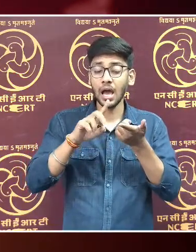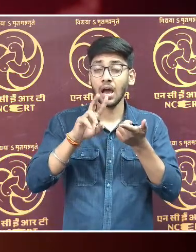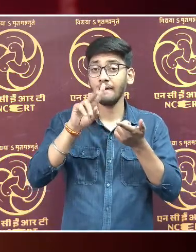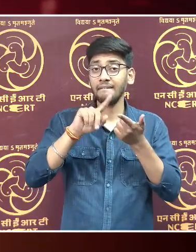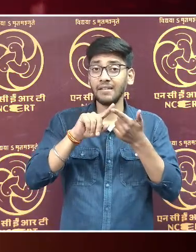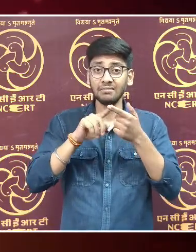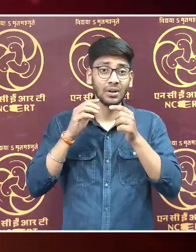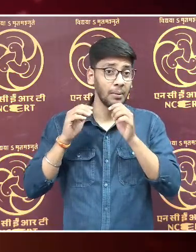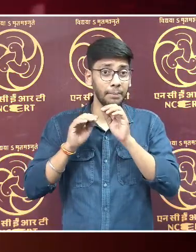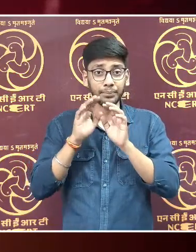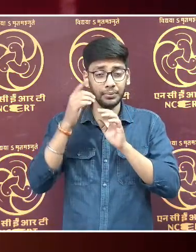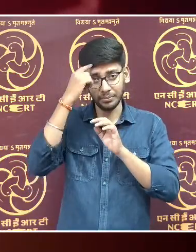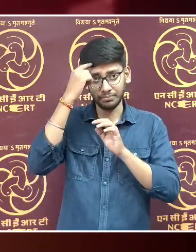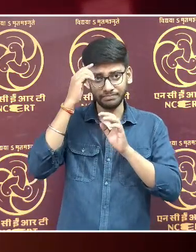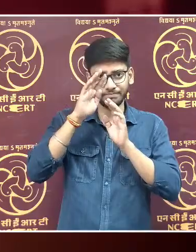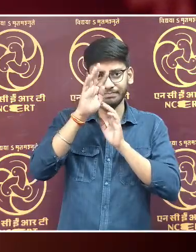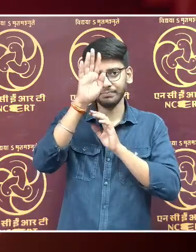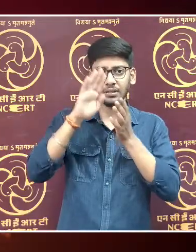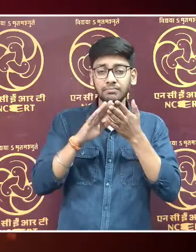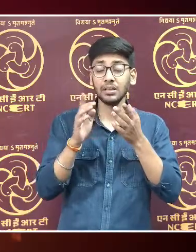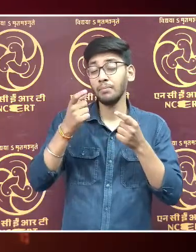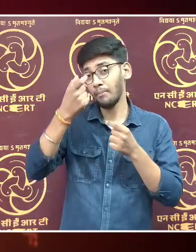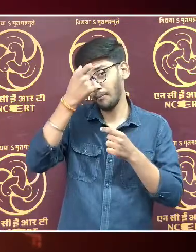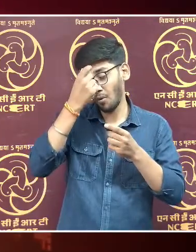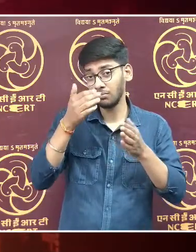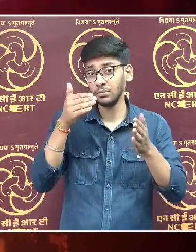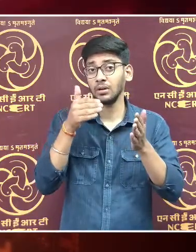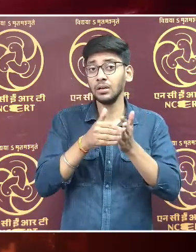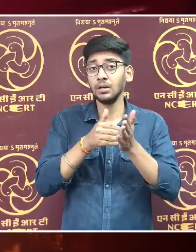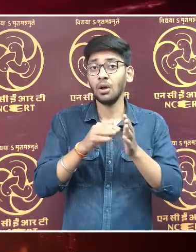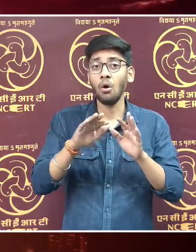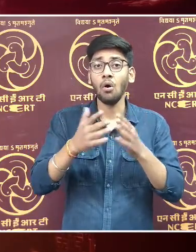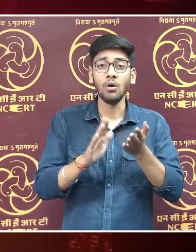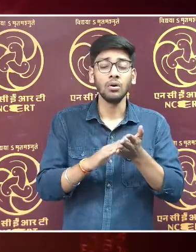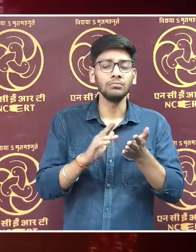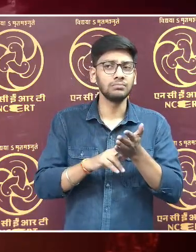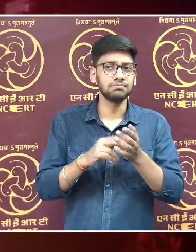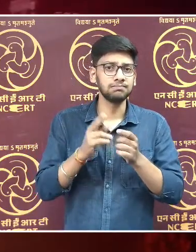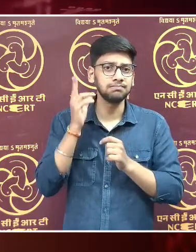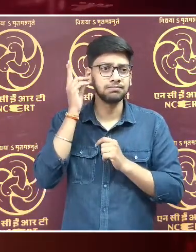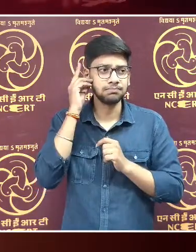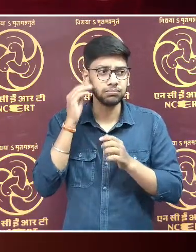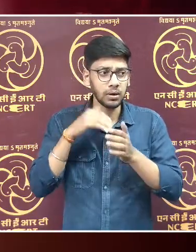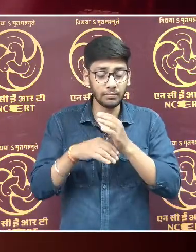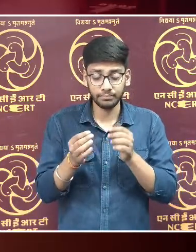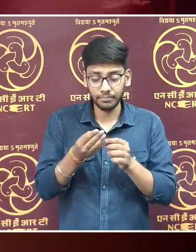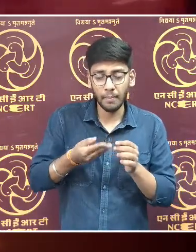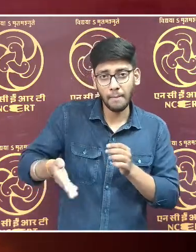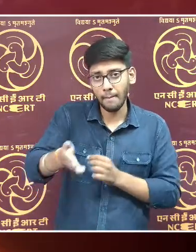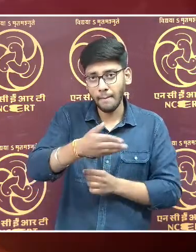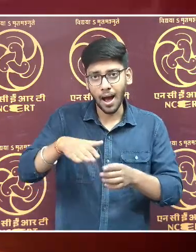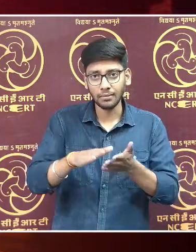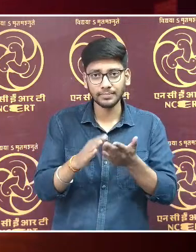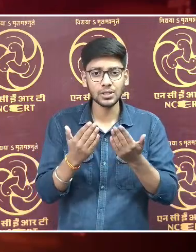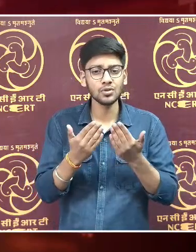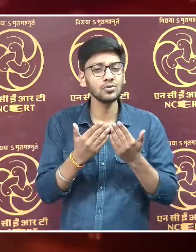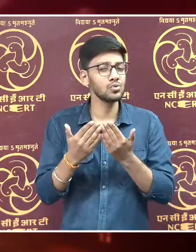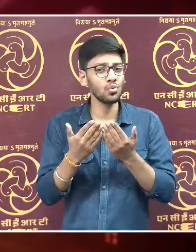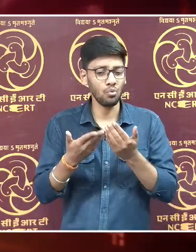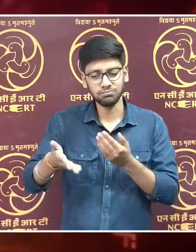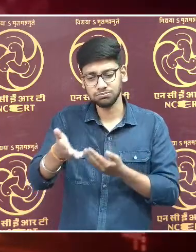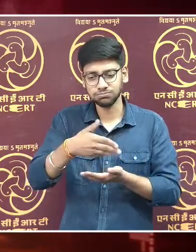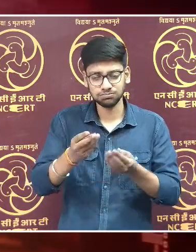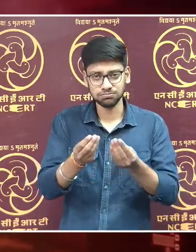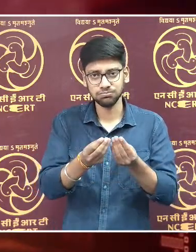especially this is much more difficult for the child when there is any noise in the surrounding. And definitely school, we can't tell it is a silent zone. It's